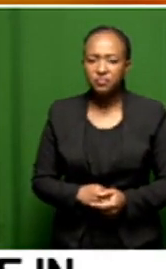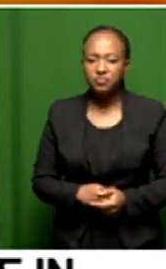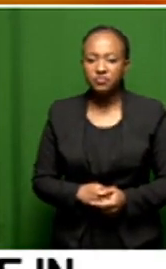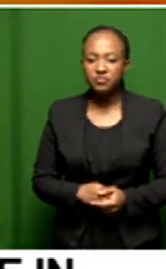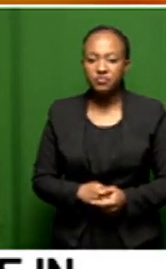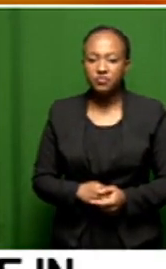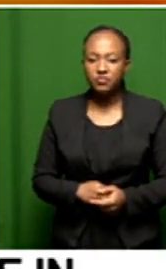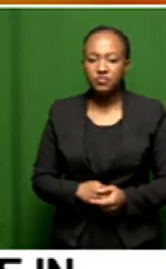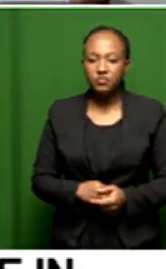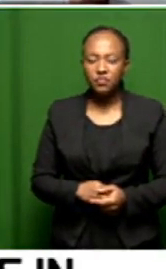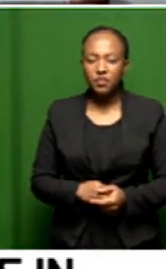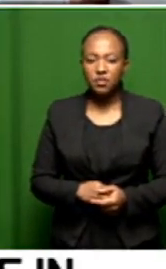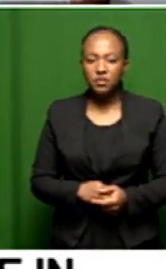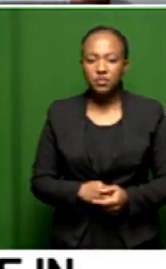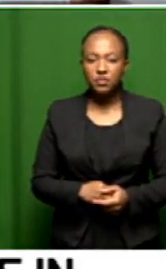Firstly,